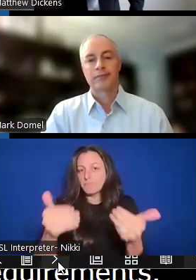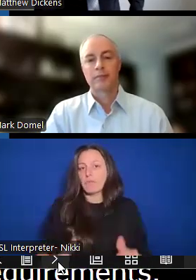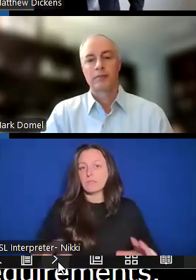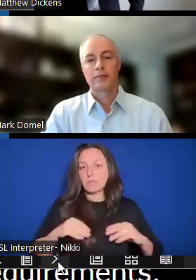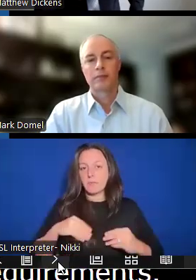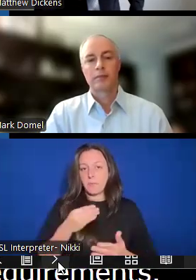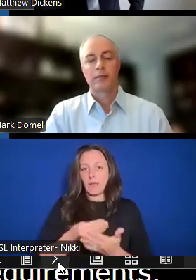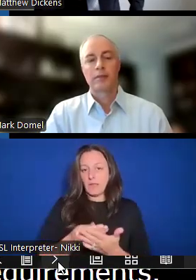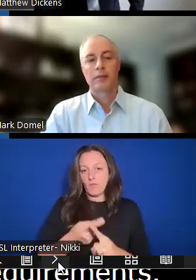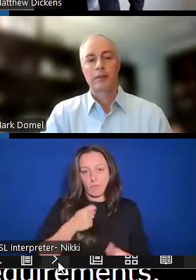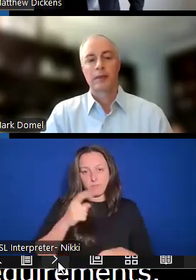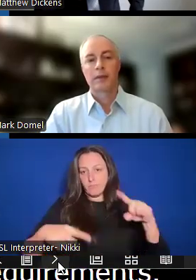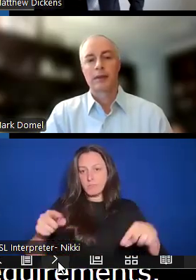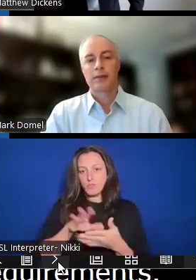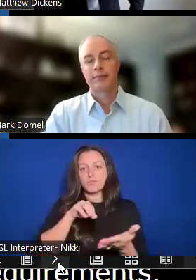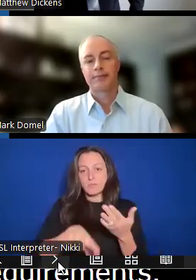students.